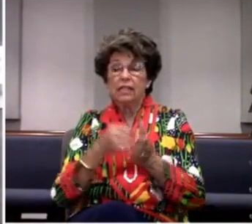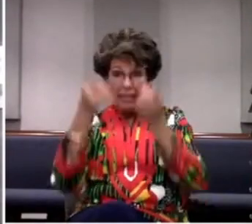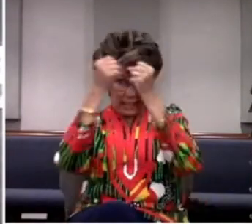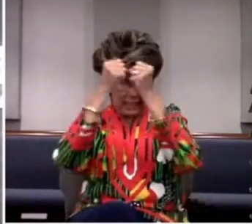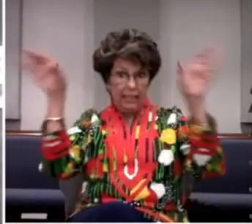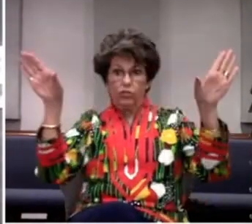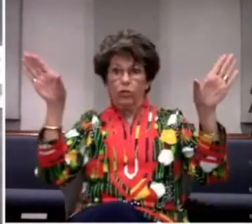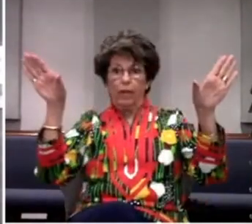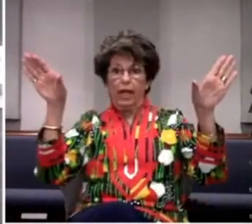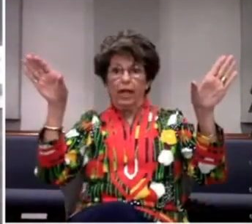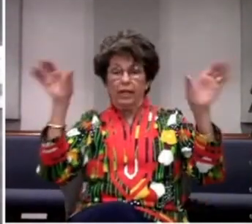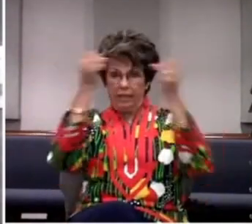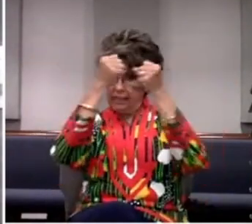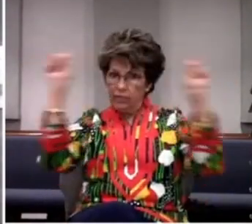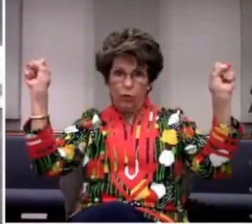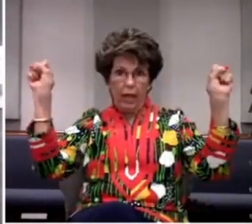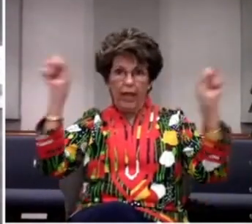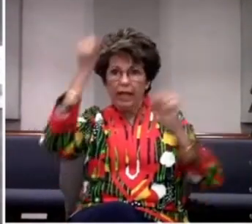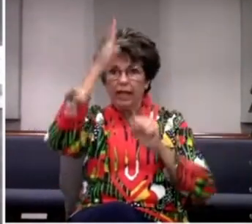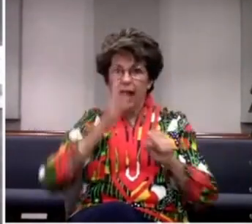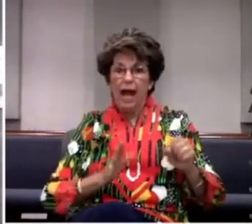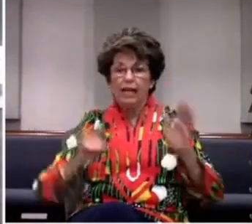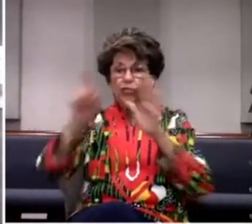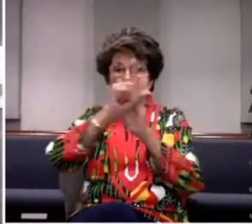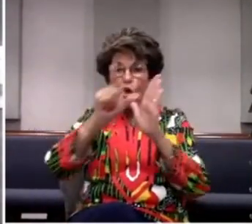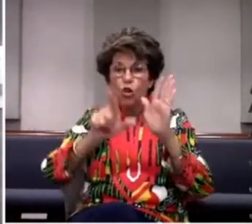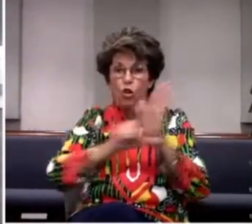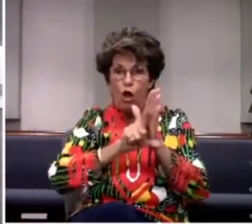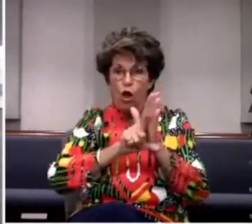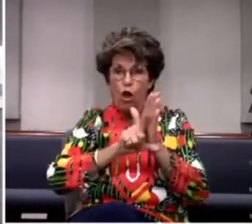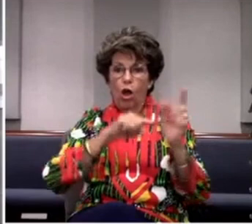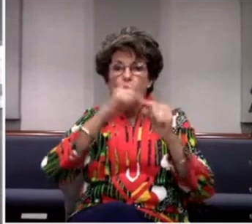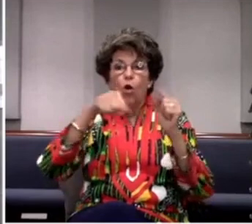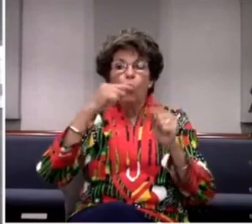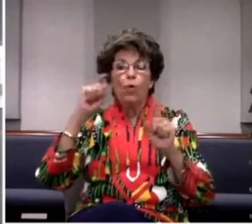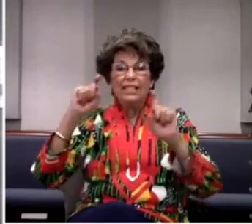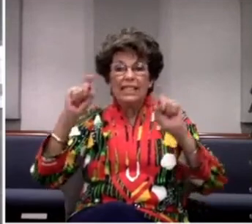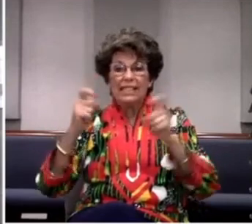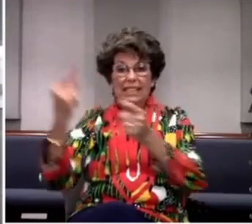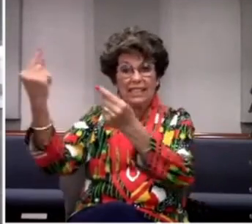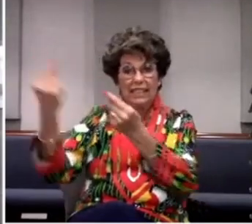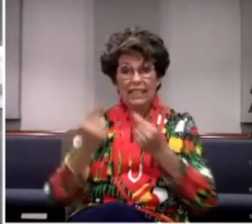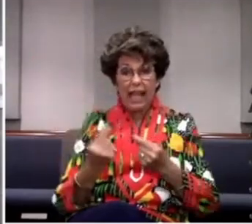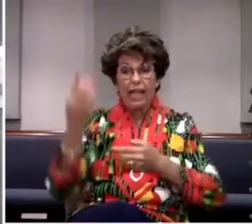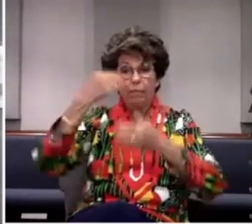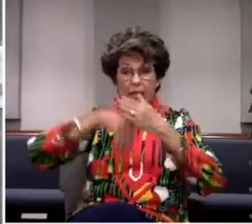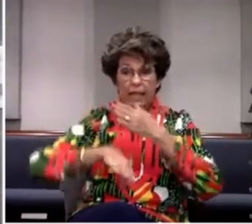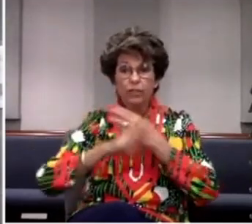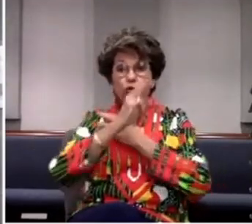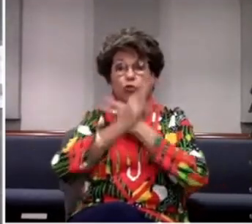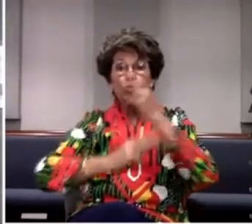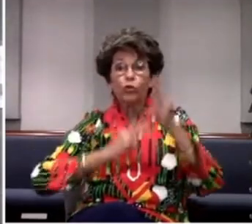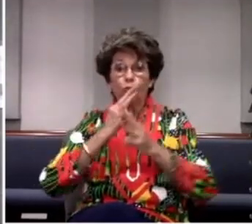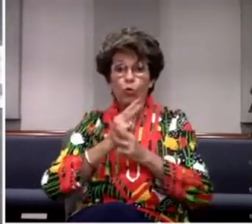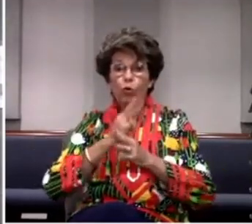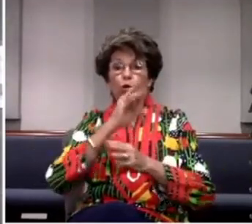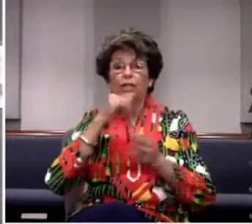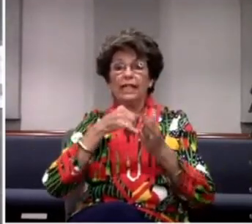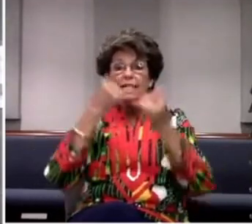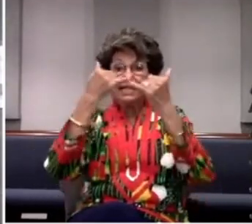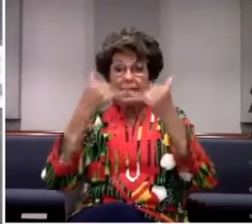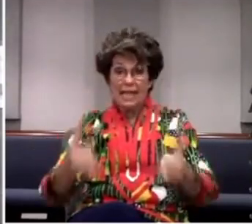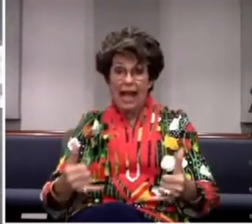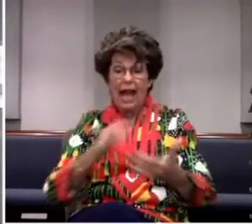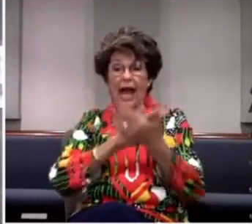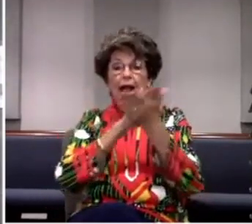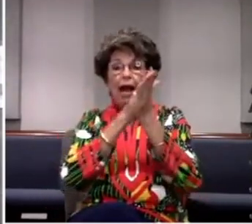When sin came into the world, it now became